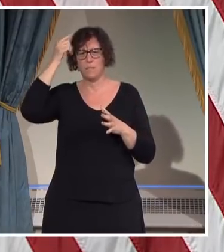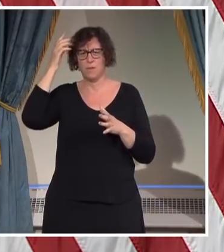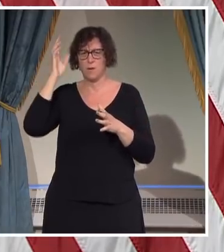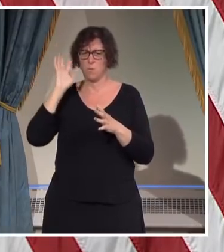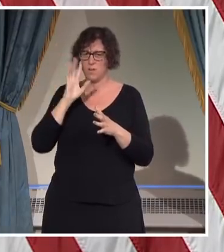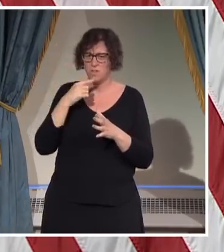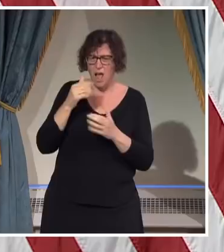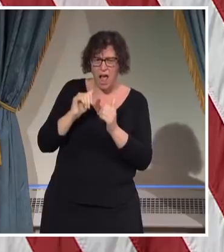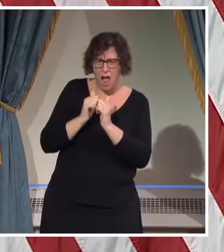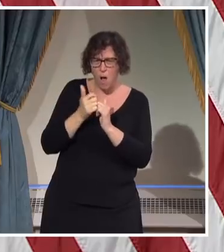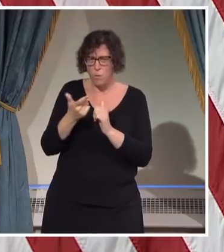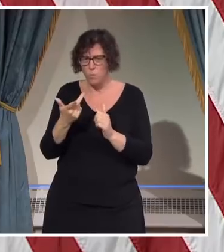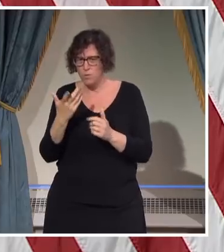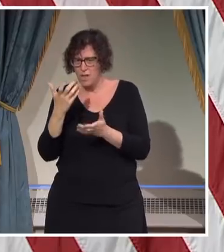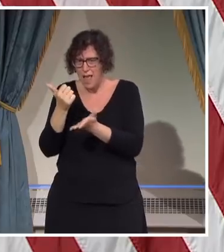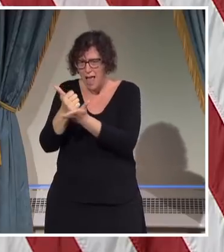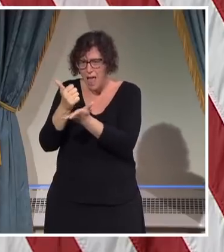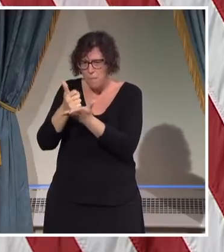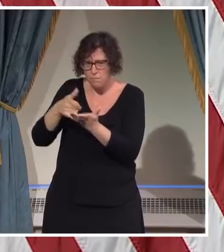New Yorkers, you can call